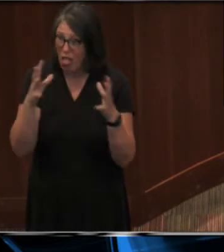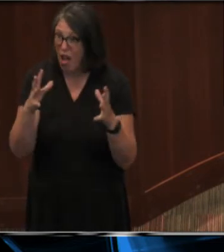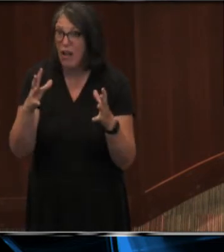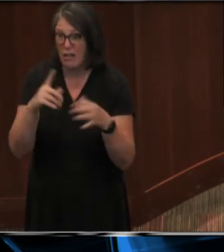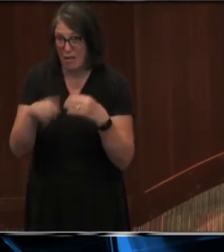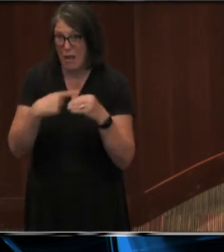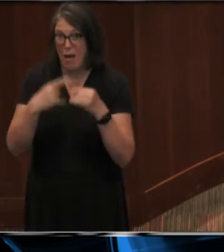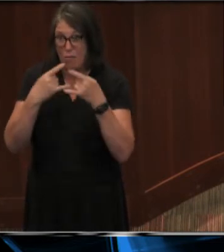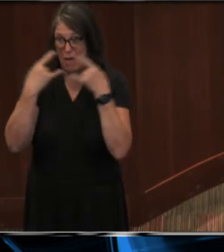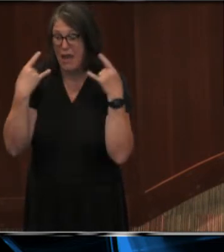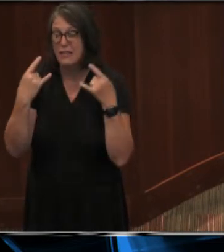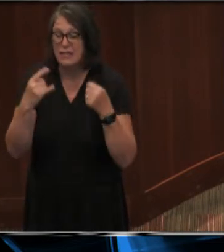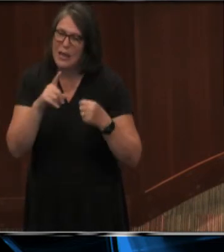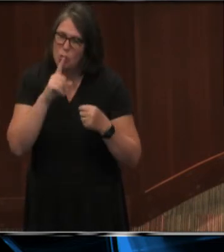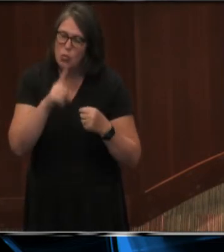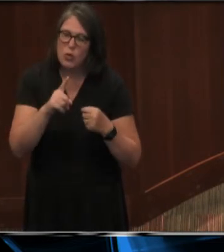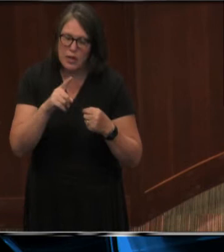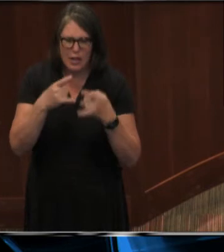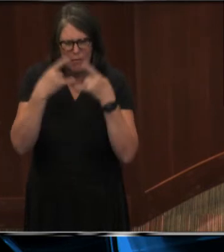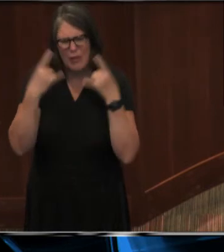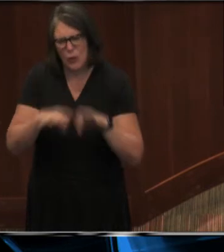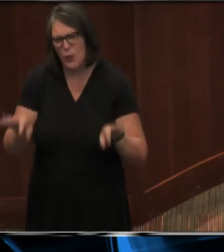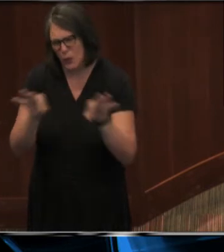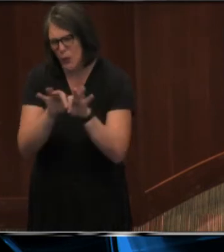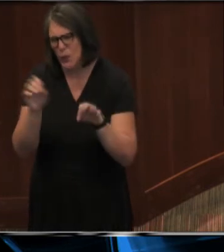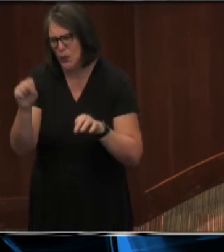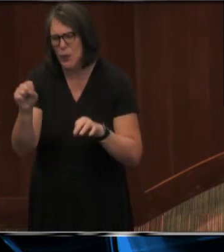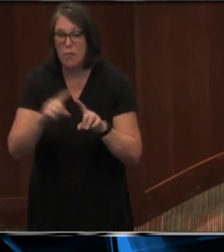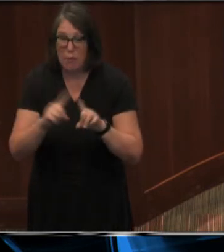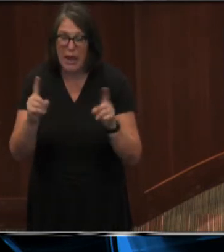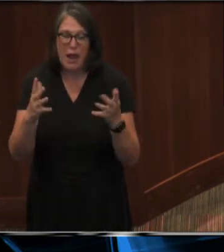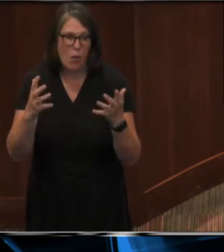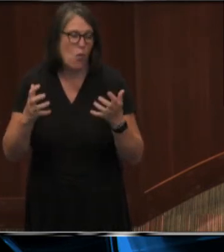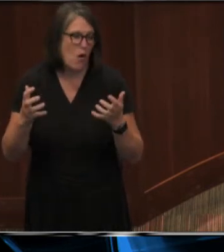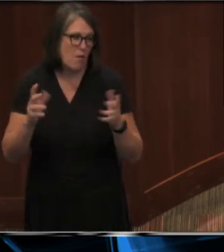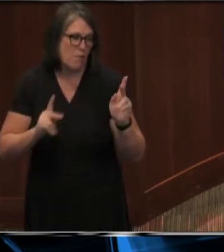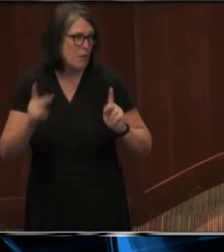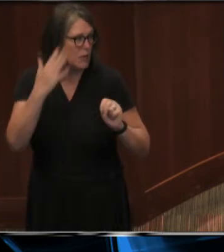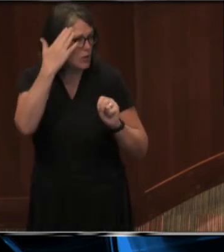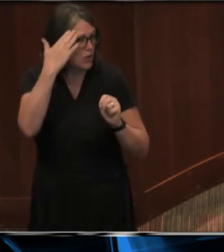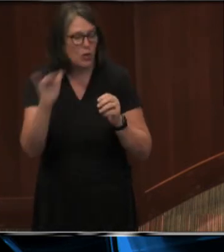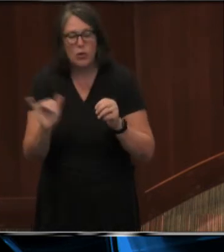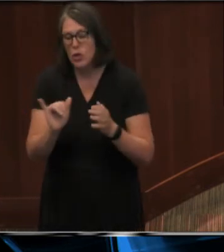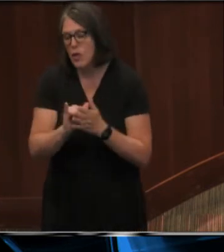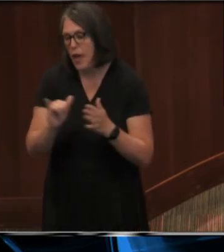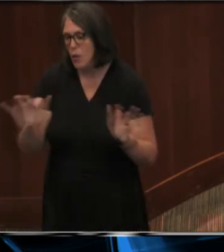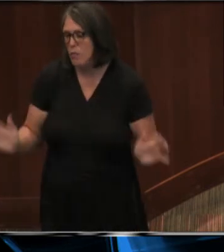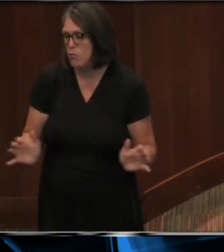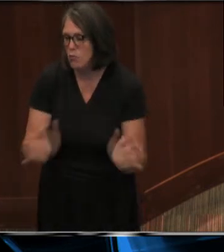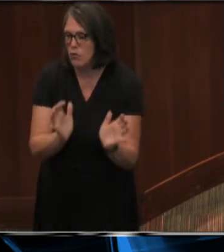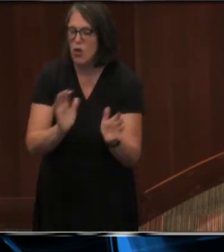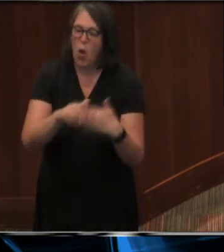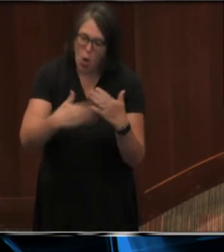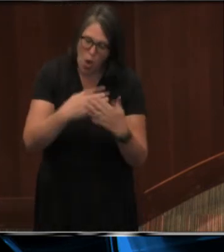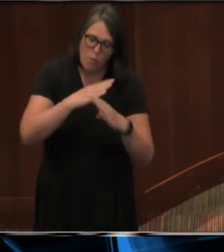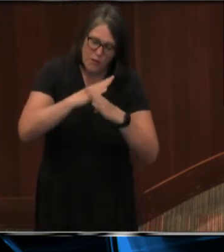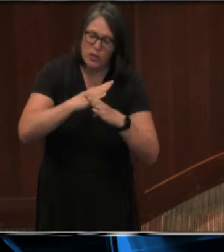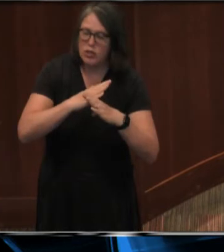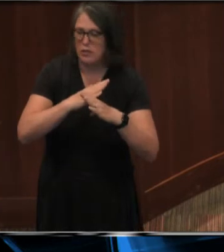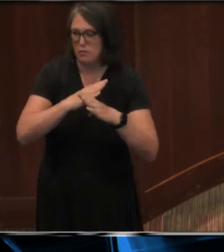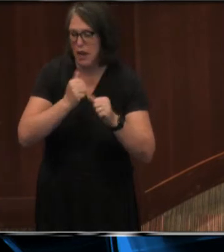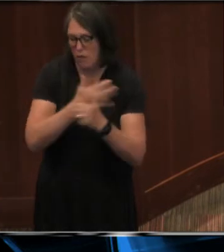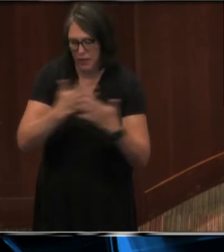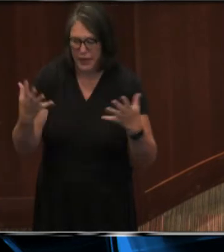masks, and that's extremely important. However, I do want everyone to know that we push all of the prevention measures